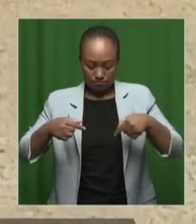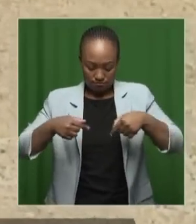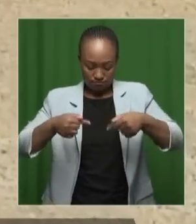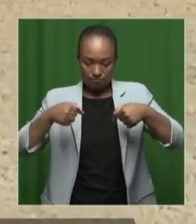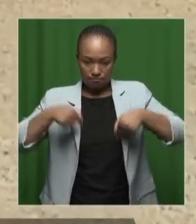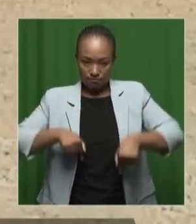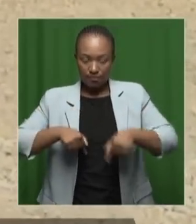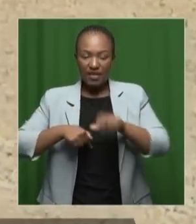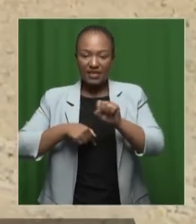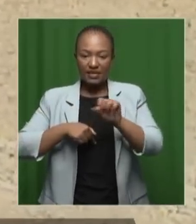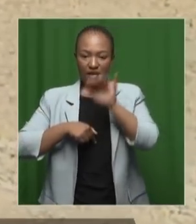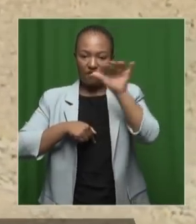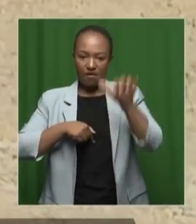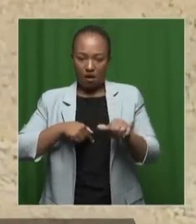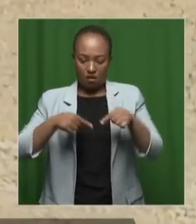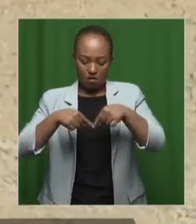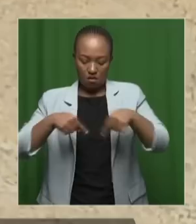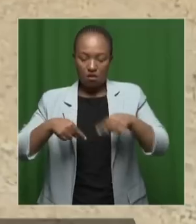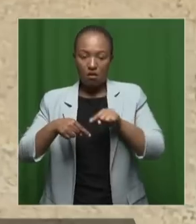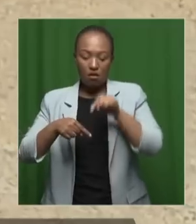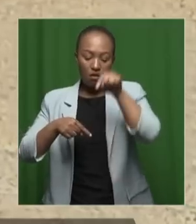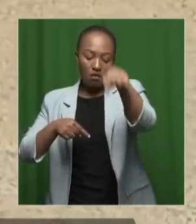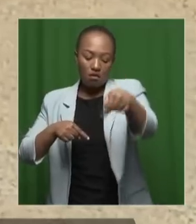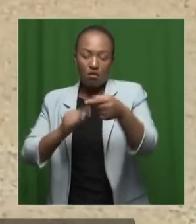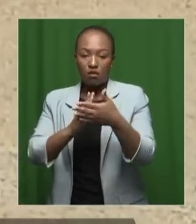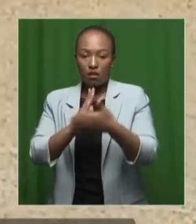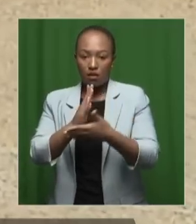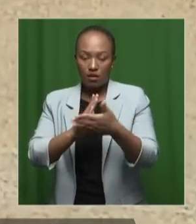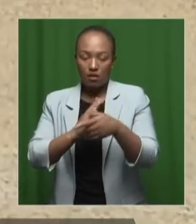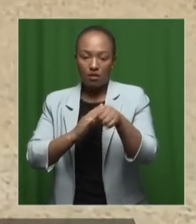South Africa, and then the other side